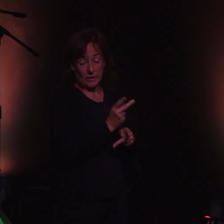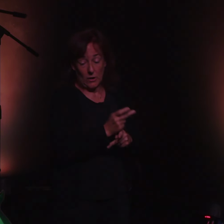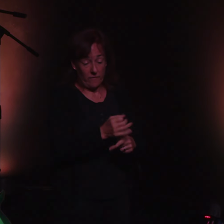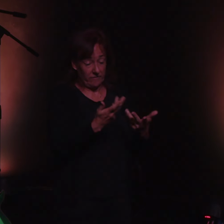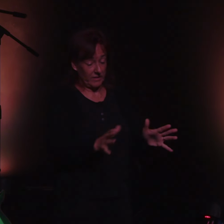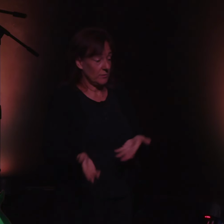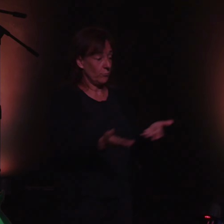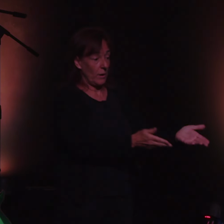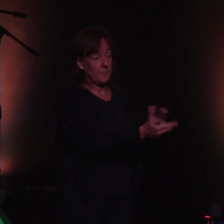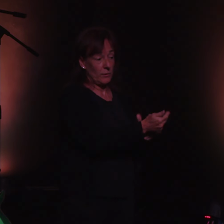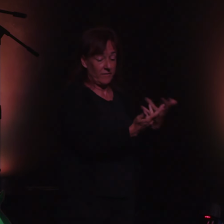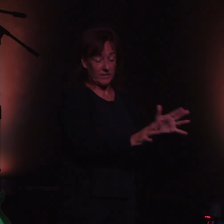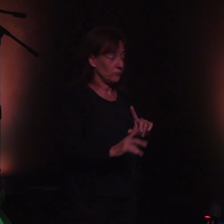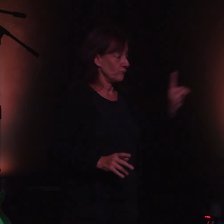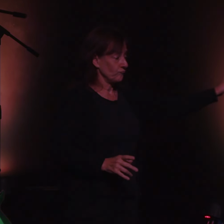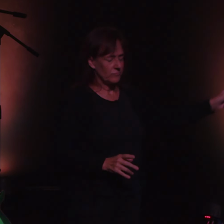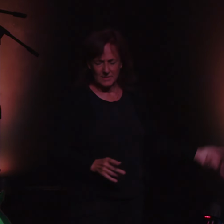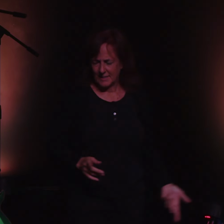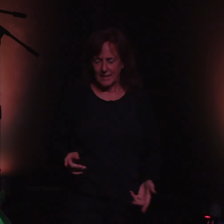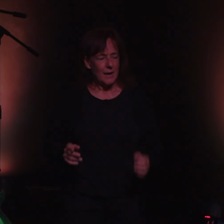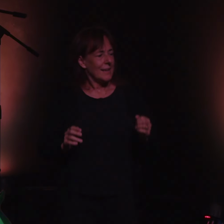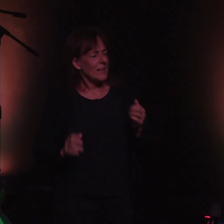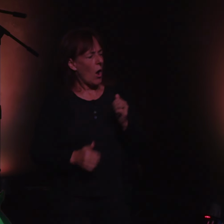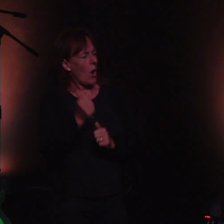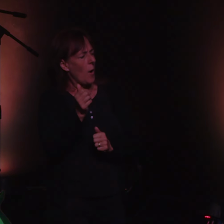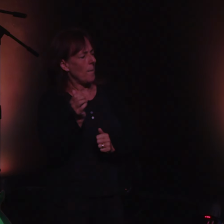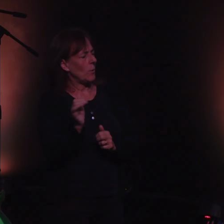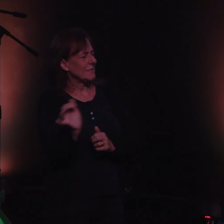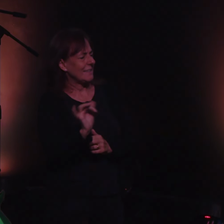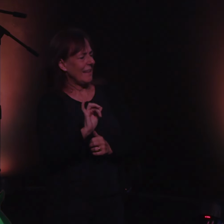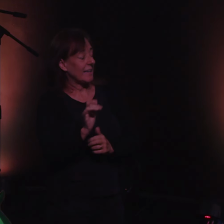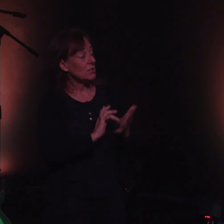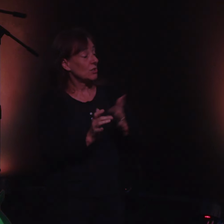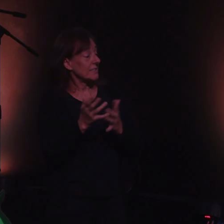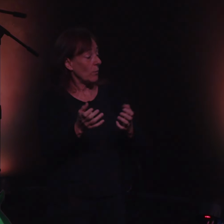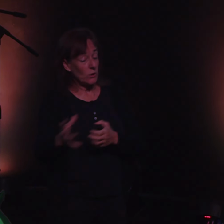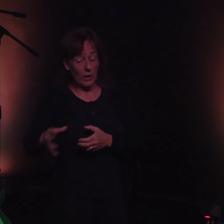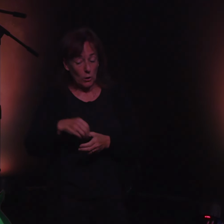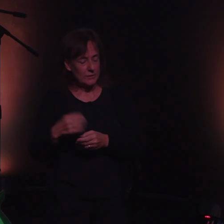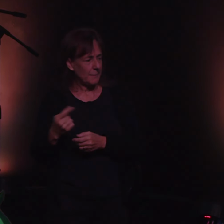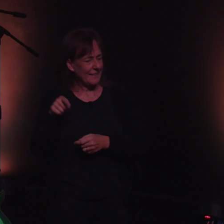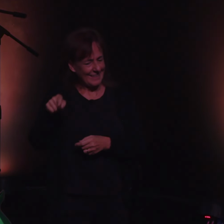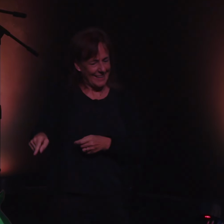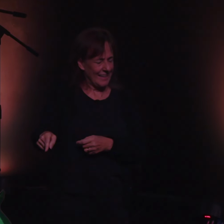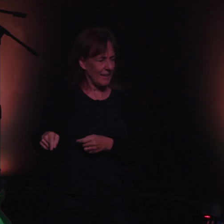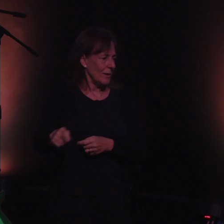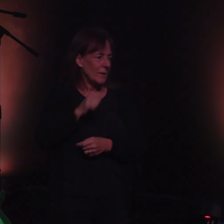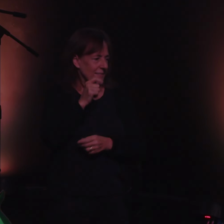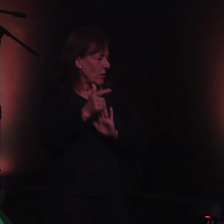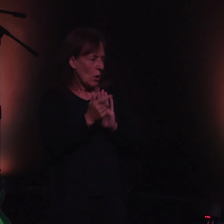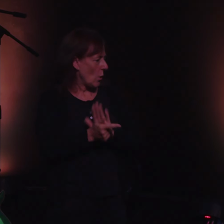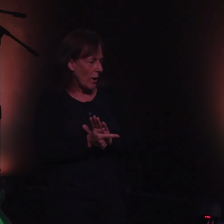the inn, Jesus did his thing, we're good to go. It's almost like Jesus wanted to include something that maybe wasn't for the